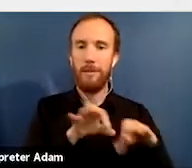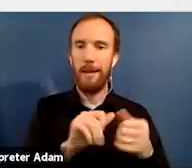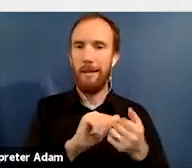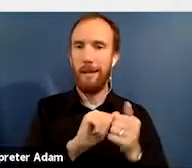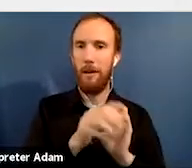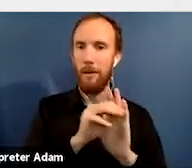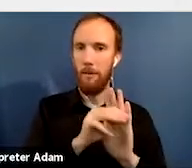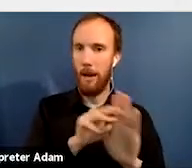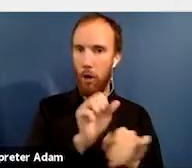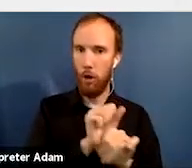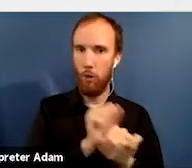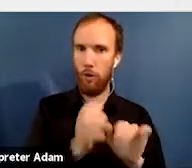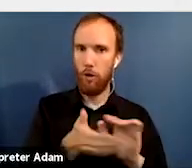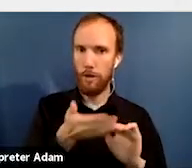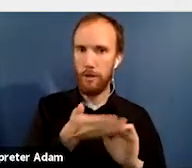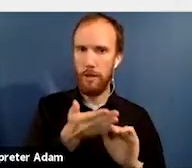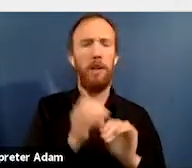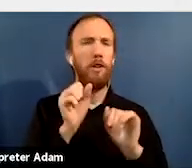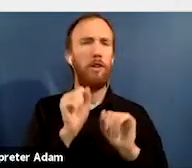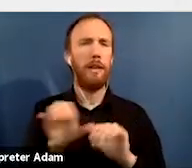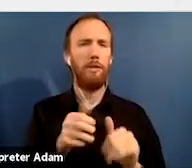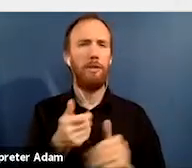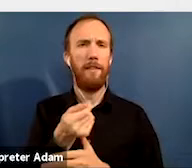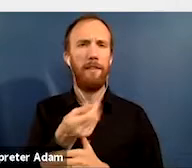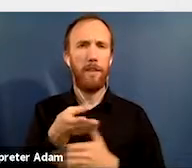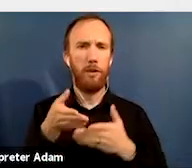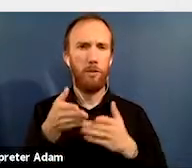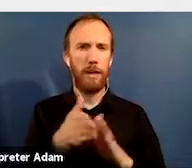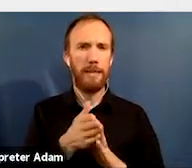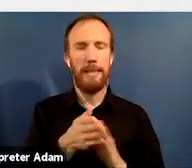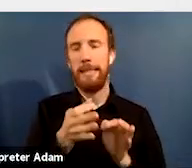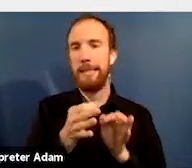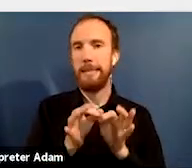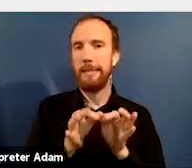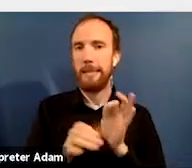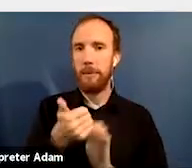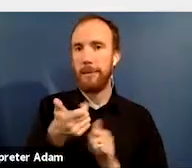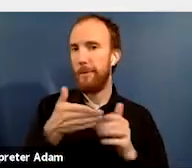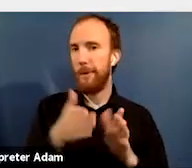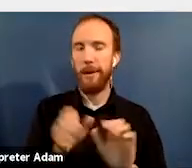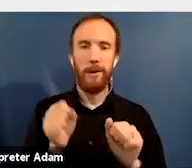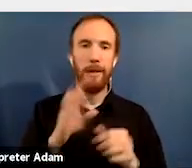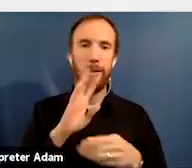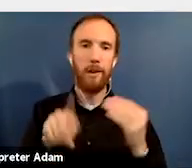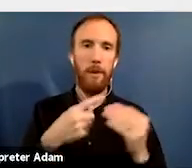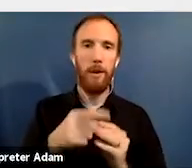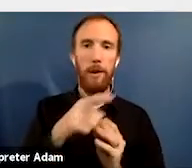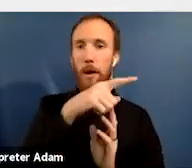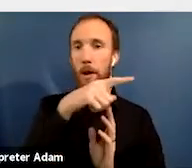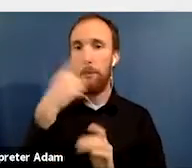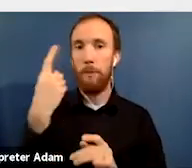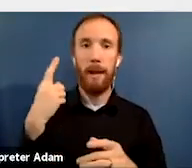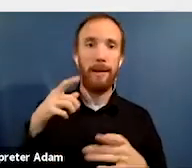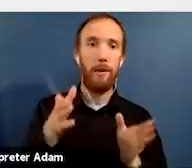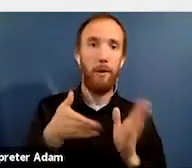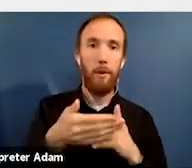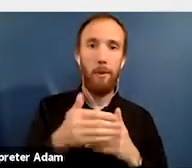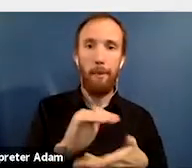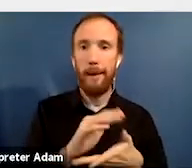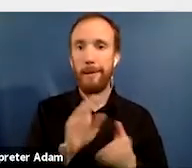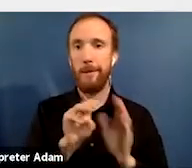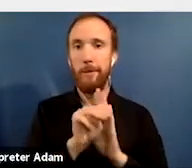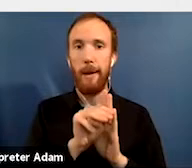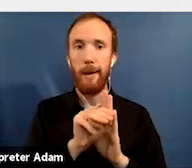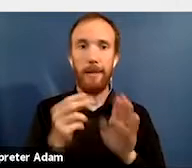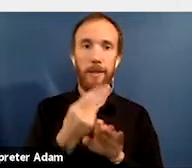you can do it in different ways. You can use, well, in the simplest of terms, if you use like very simple black box models where maybe like a logistic regression, you understand,